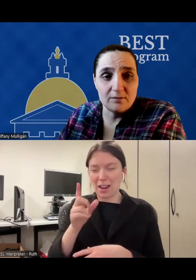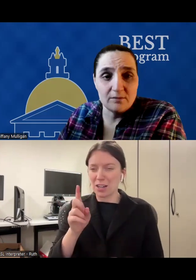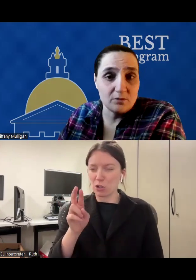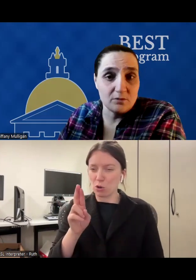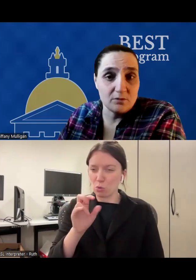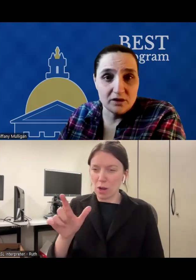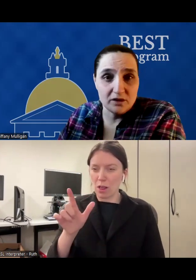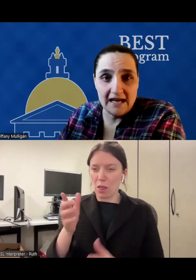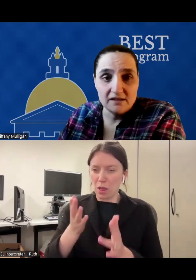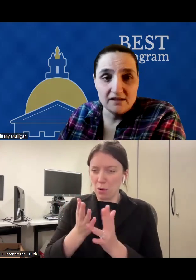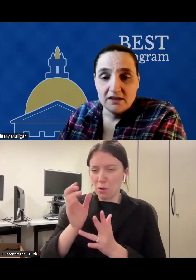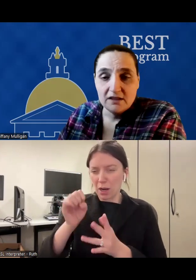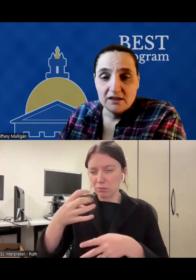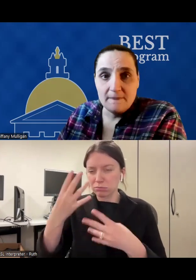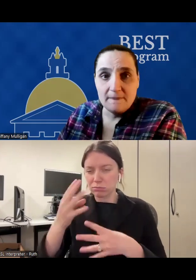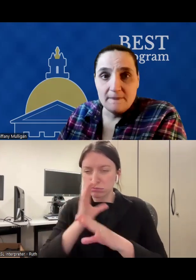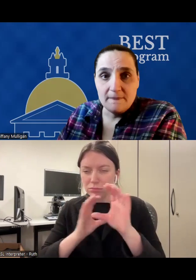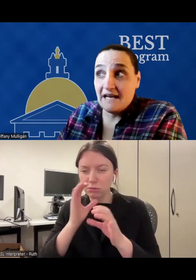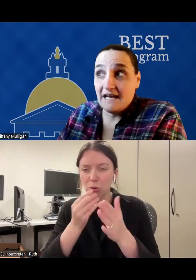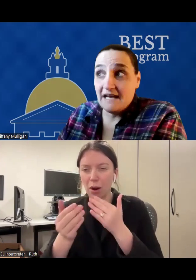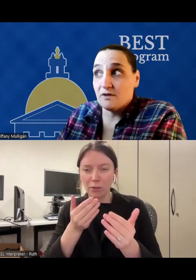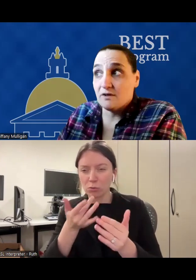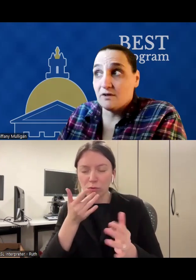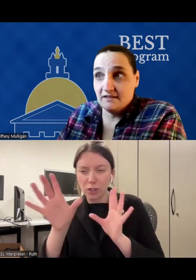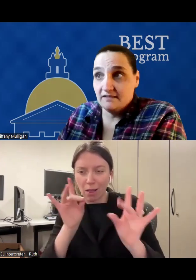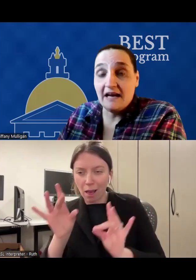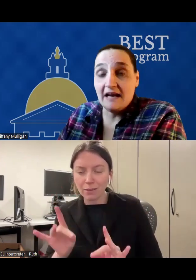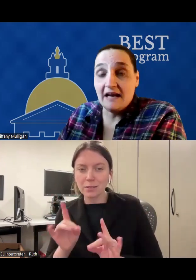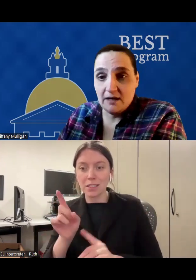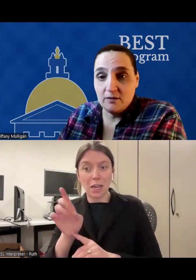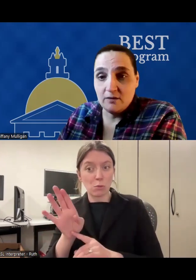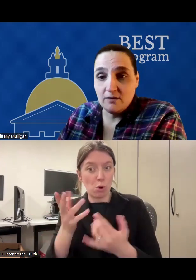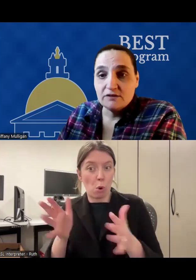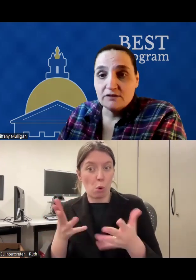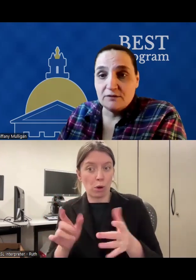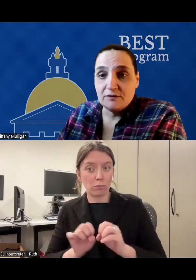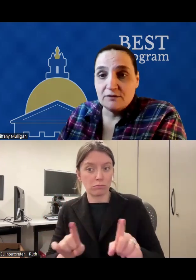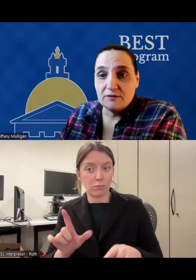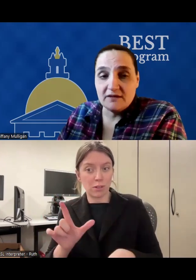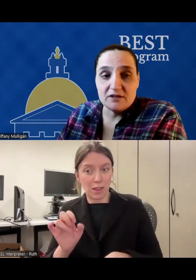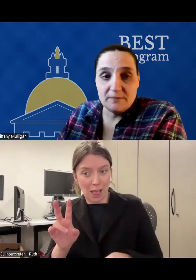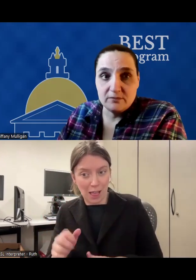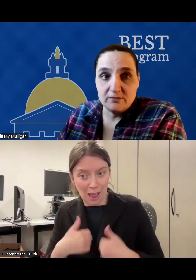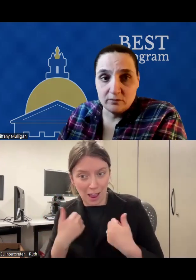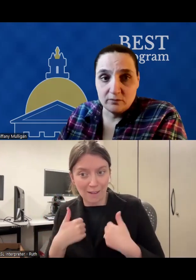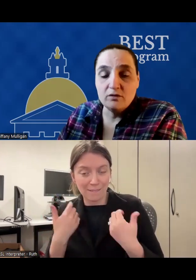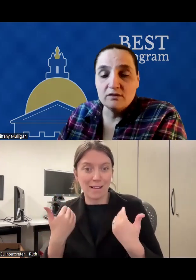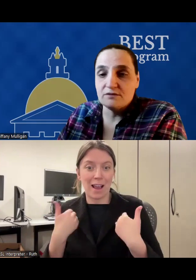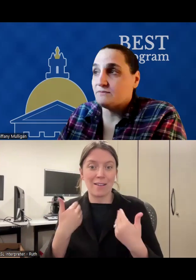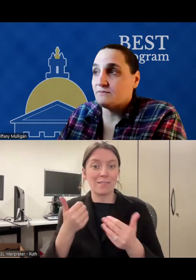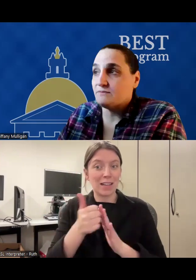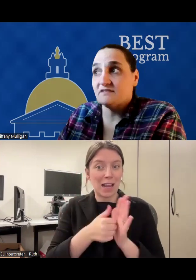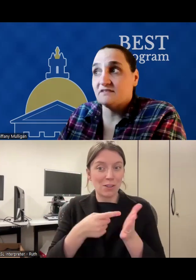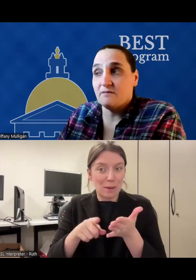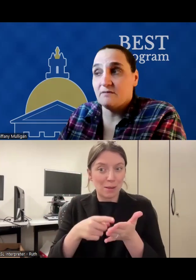what you want to look at. The dashboard is live now. So if you have an accounts payable role, you should be